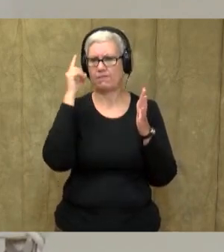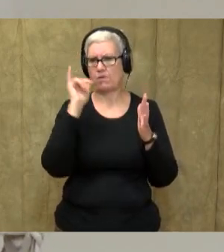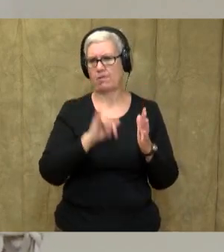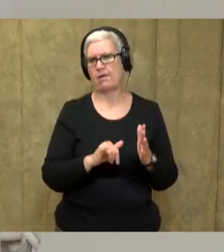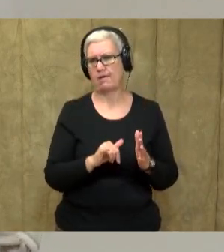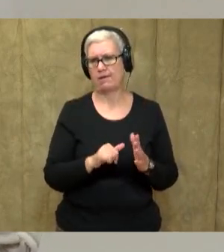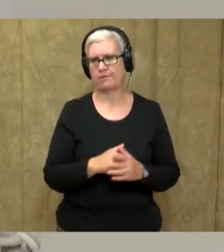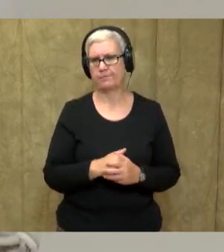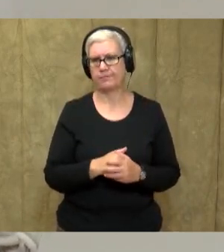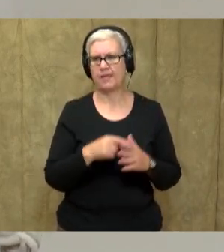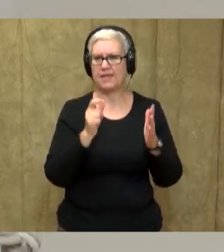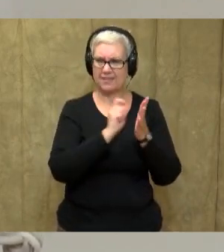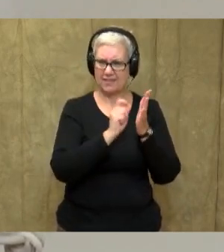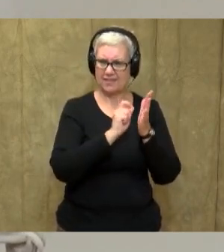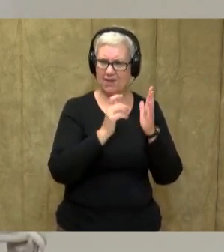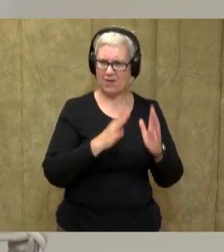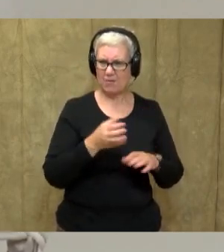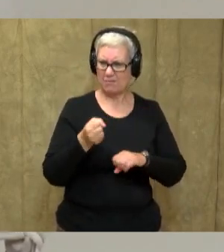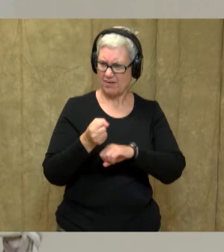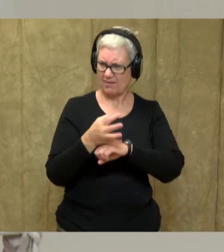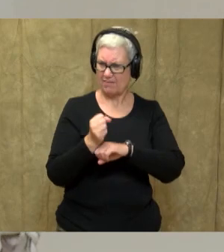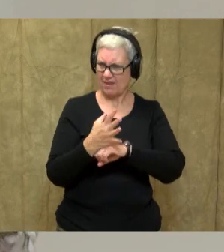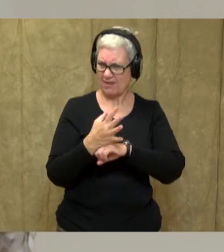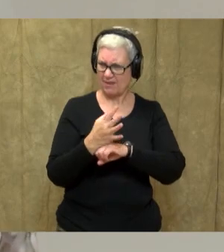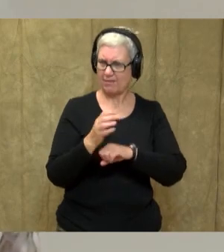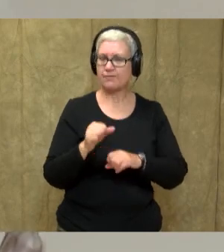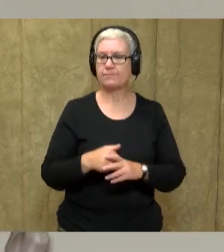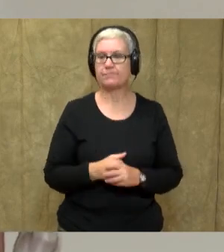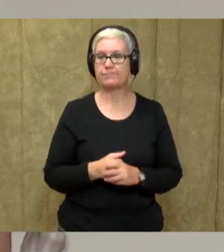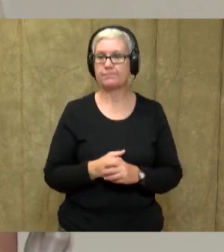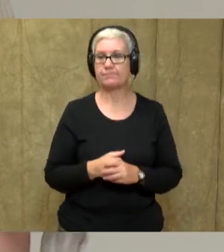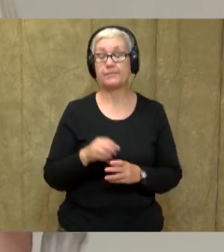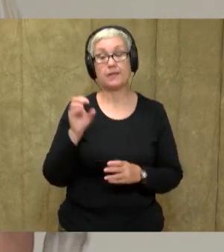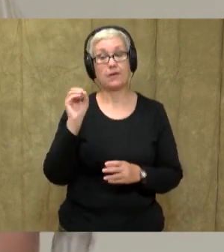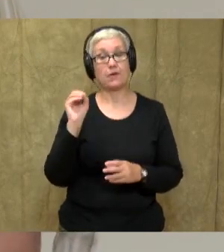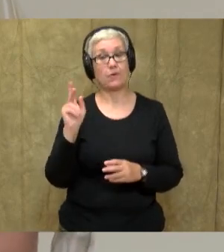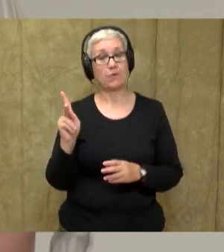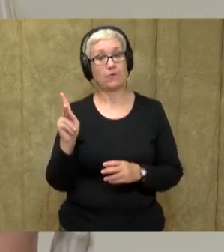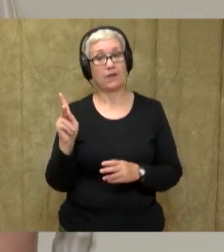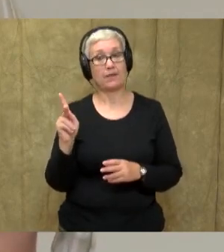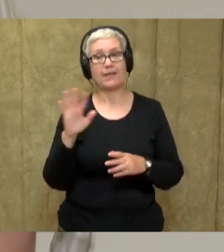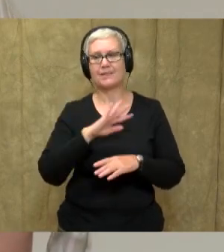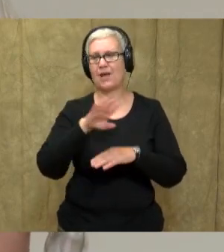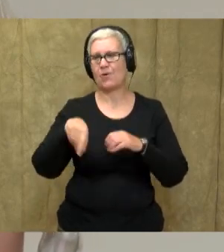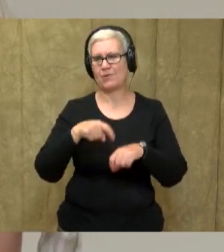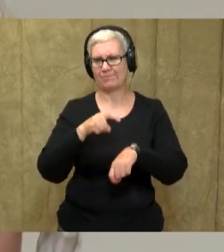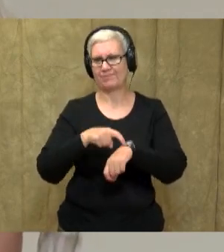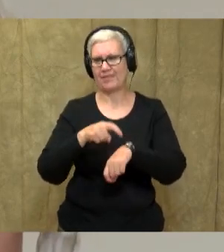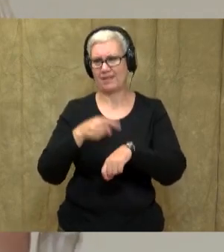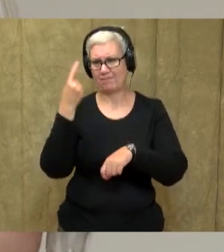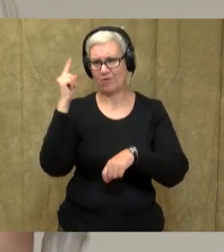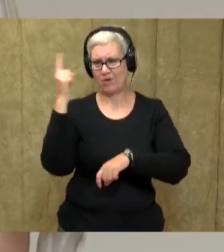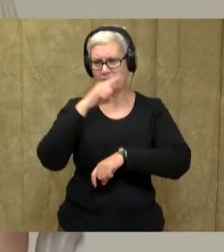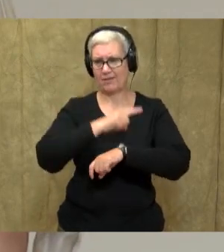author really being effective? Okay. All right, guys. Well, that's all we have time for today.